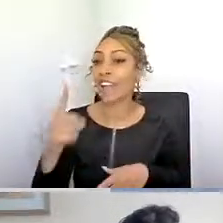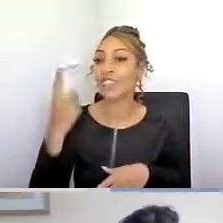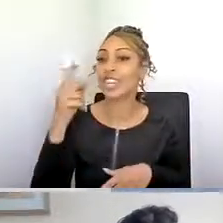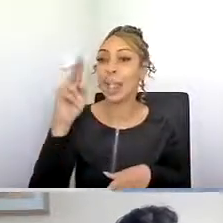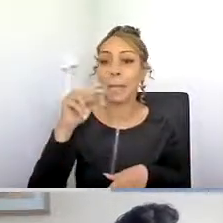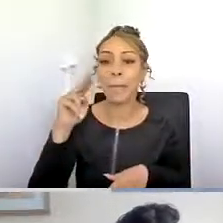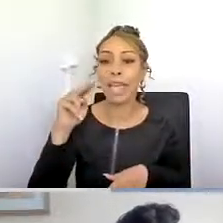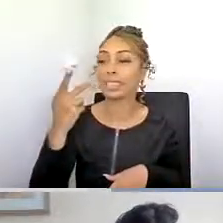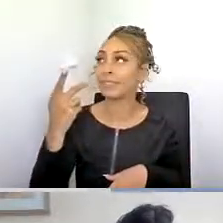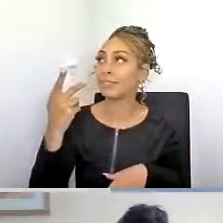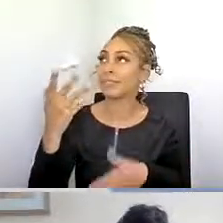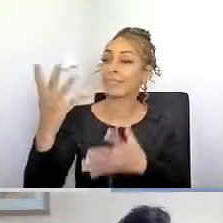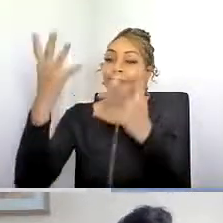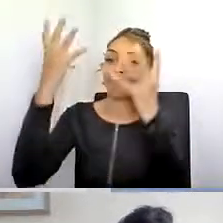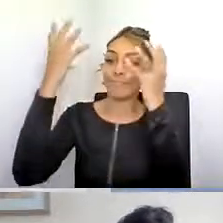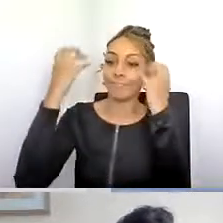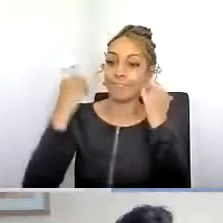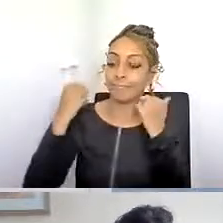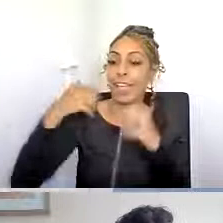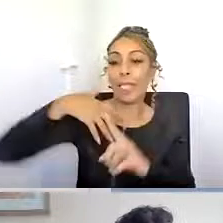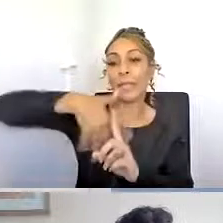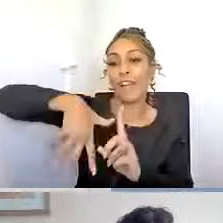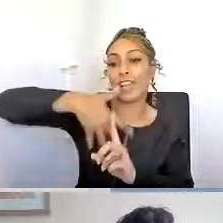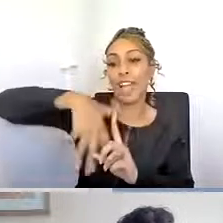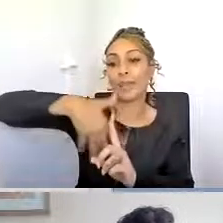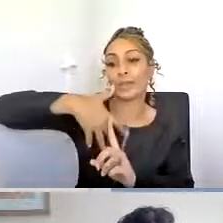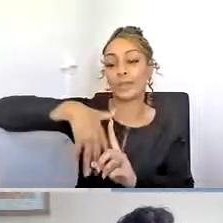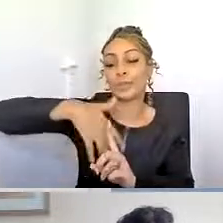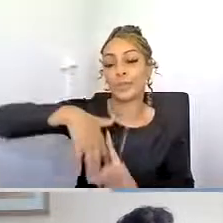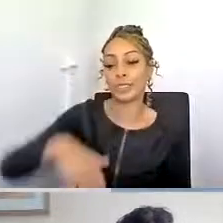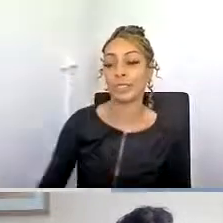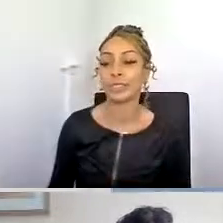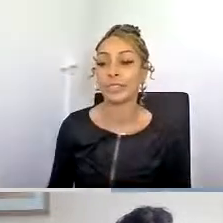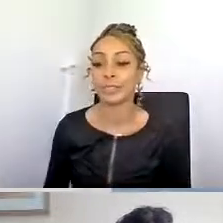completely subsumed within the background. And